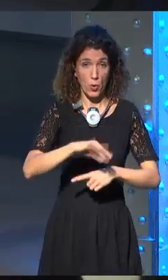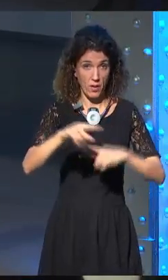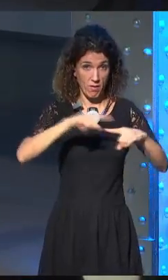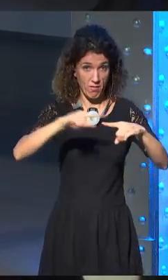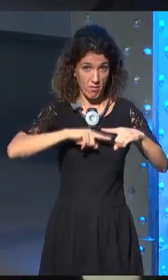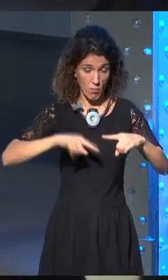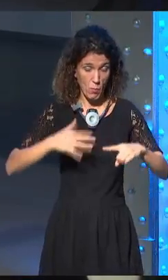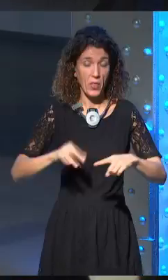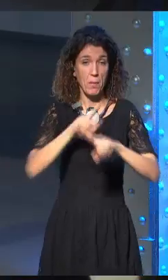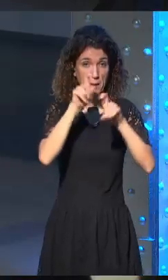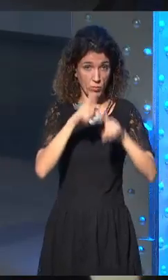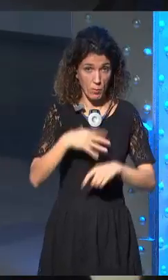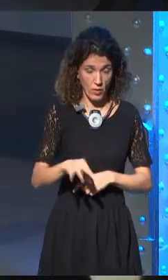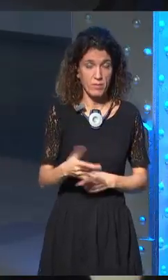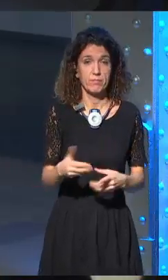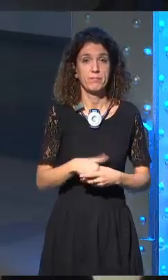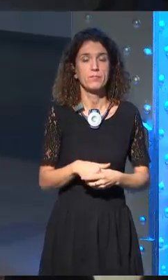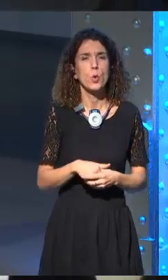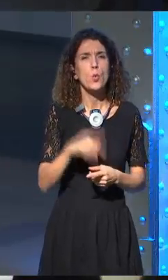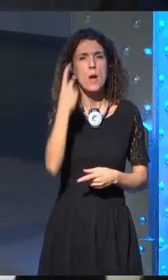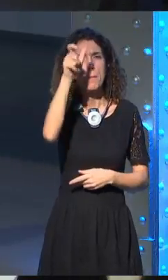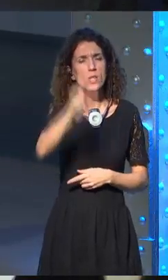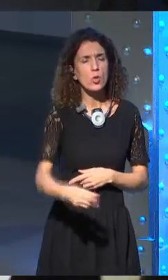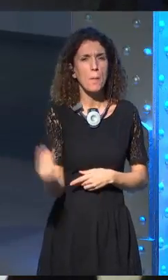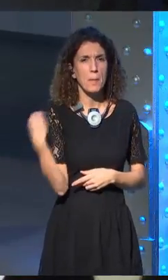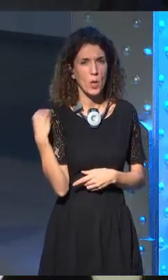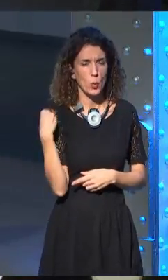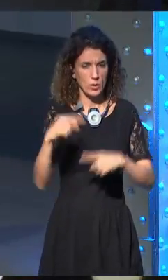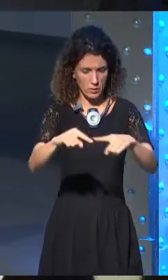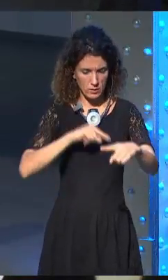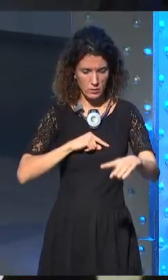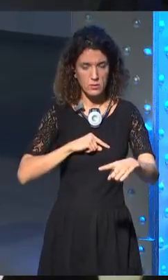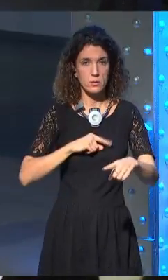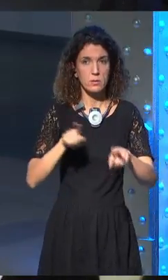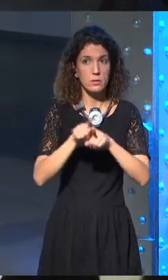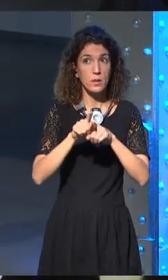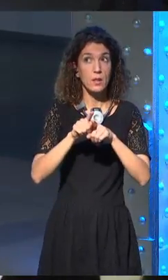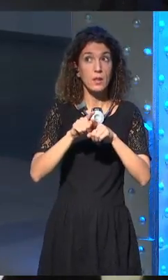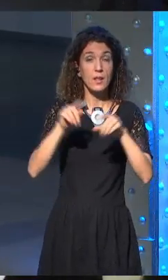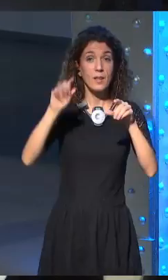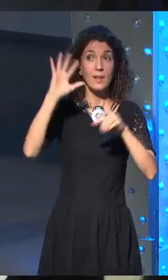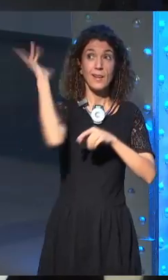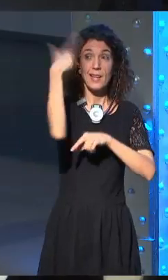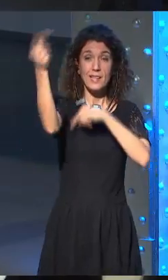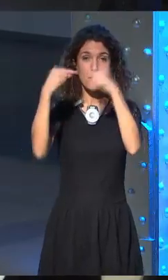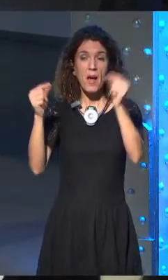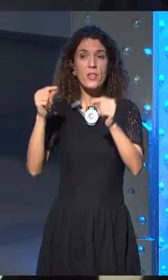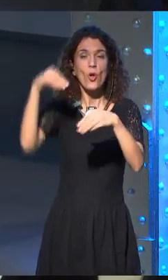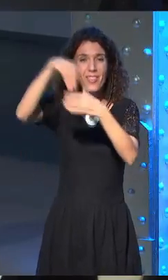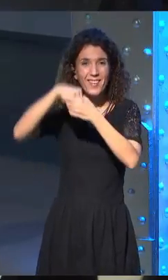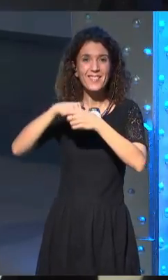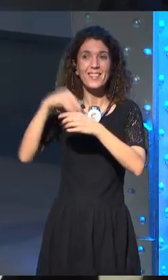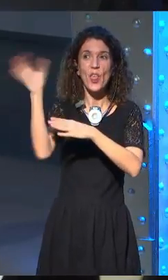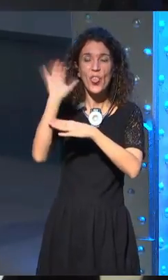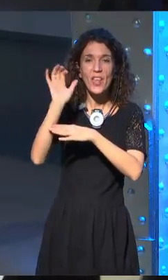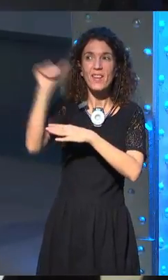Martians are asking many different things. And there's someone that is asking the following. If you watch movies